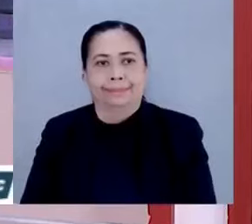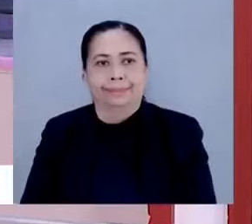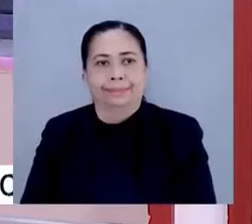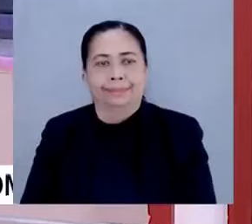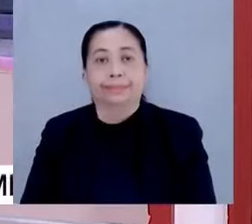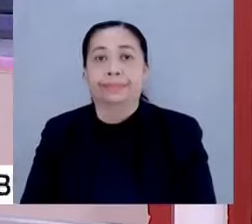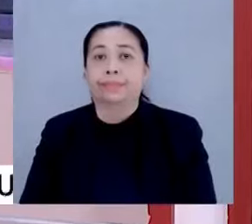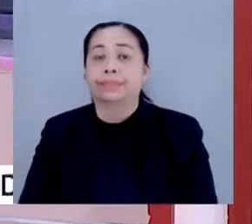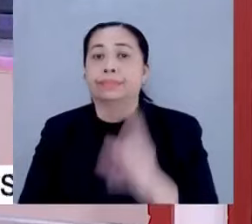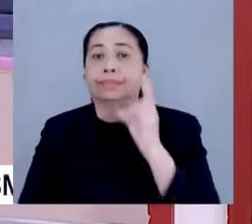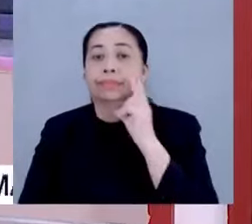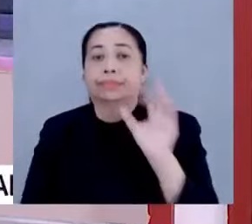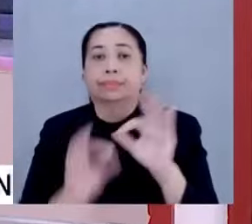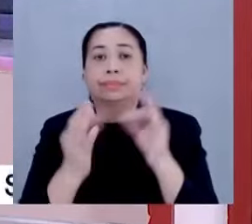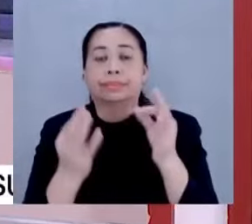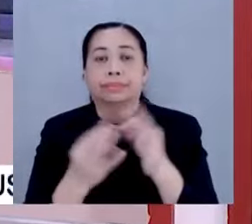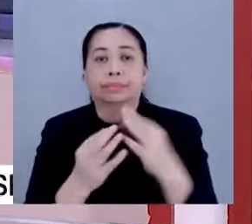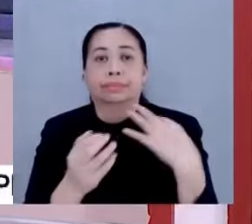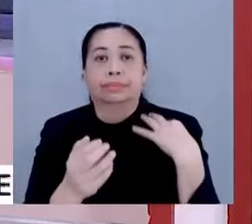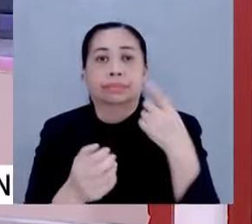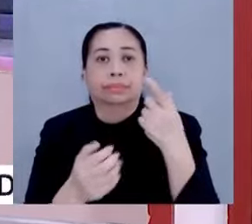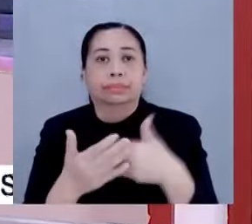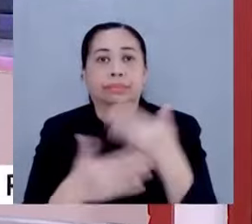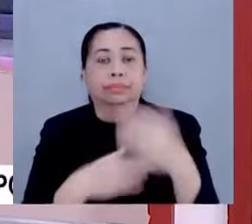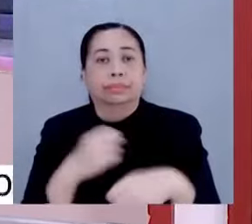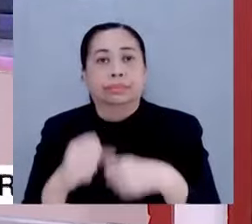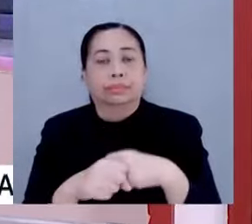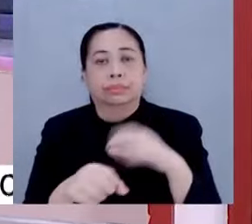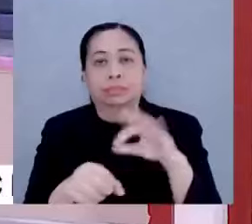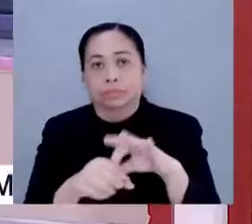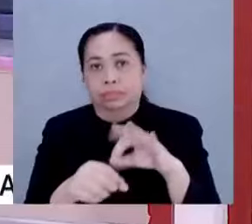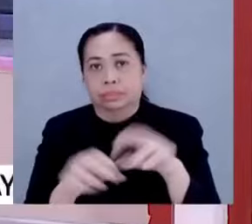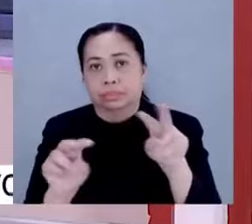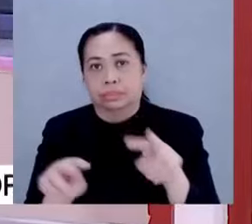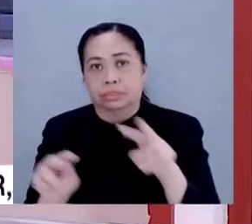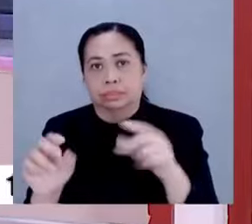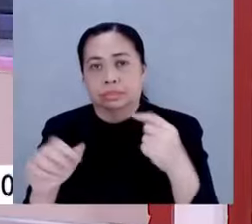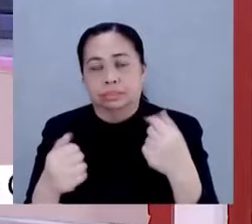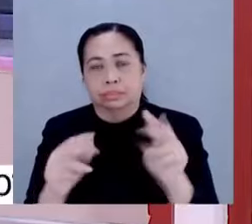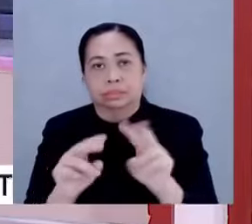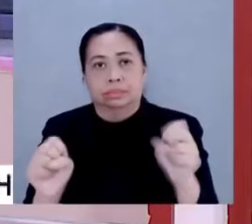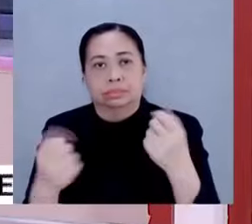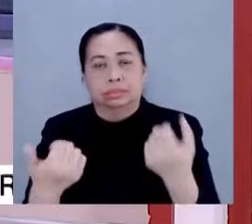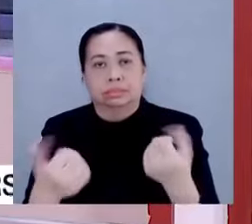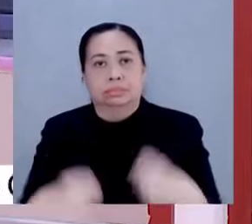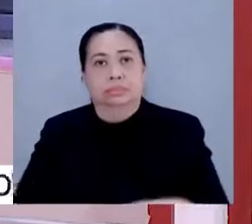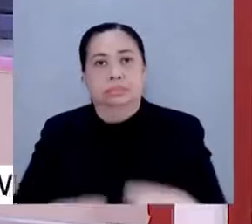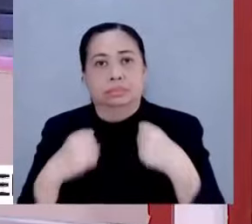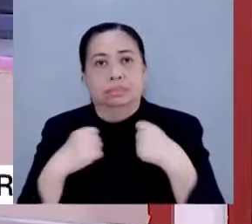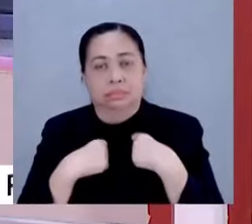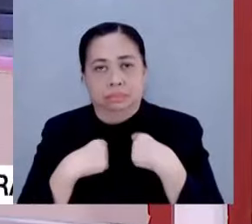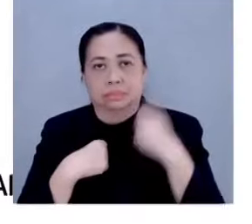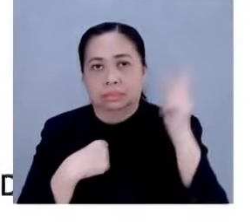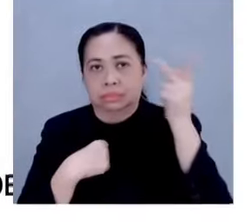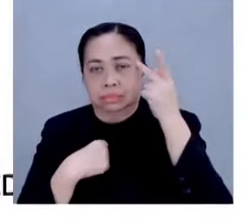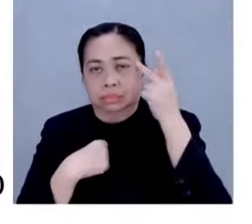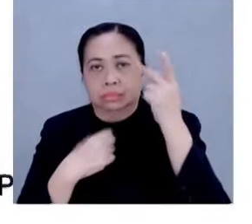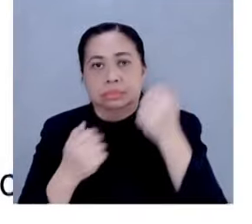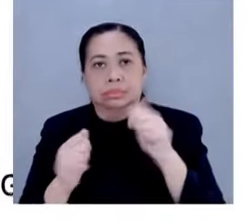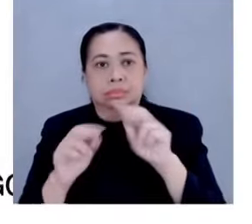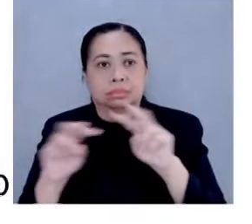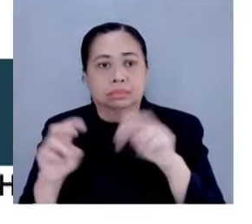The Duterte family's candidacies for next year's midterm poll seen as a fight for survival by a political analyst. Professor